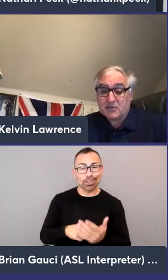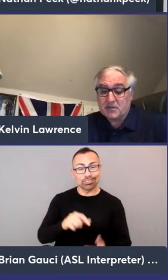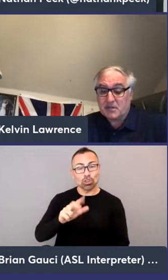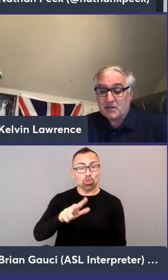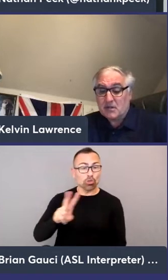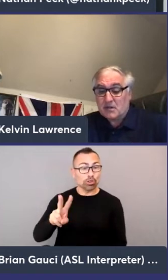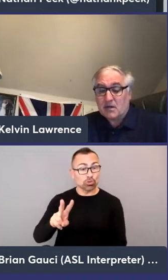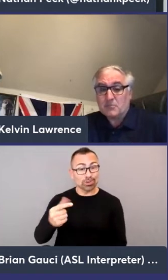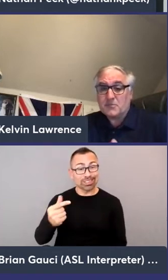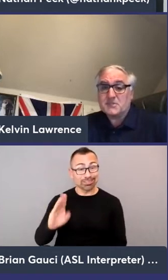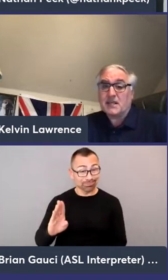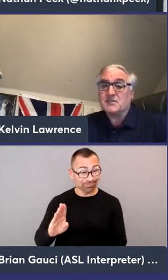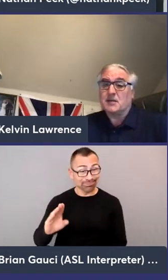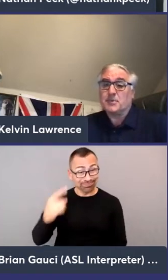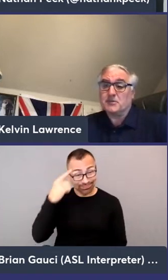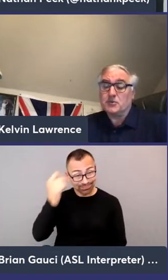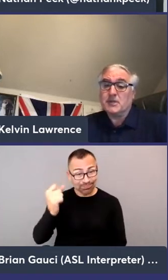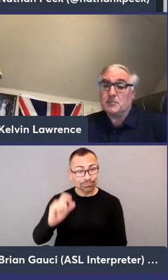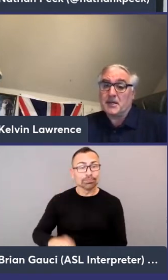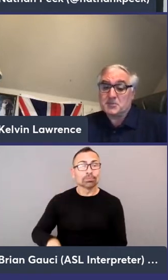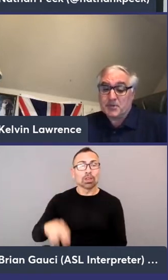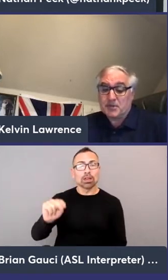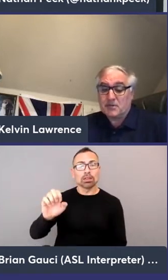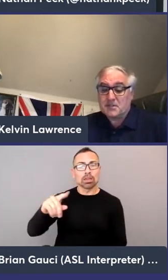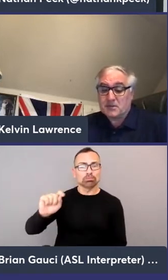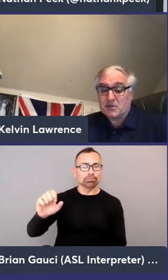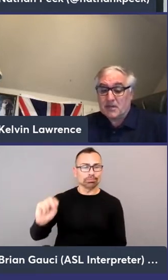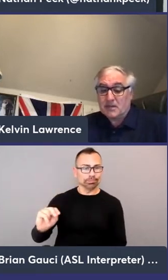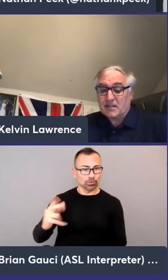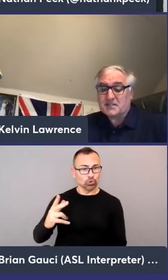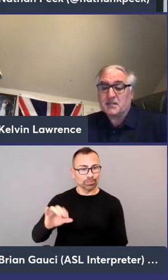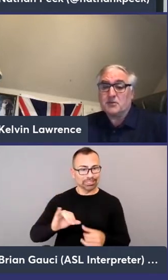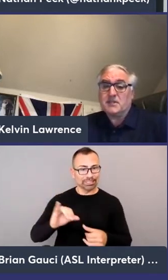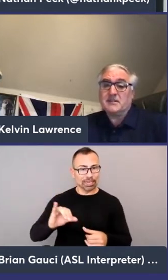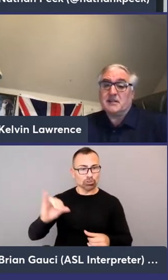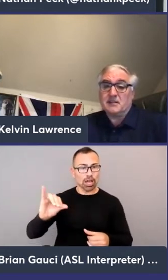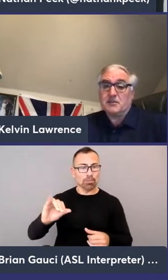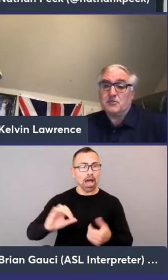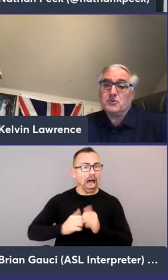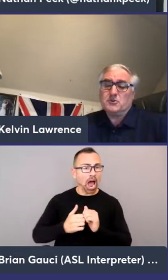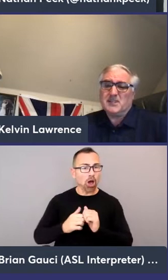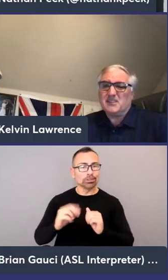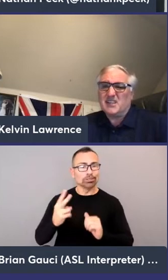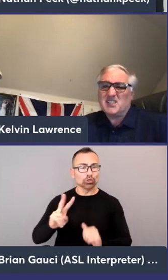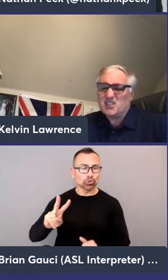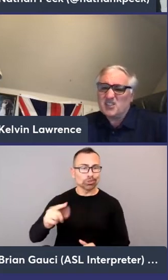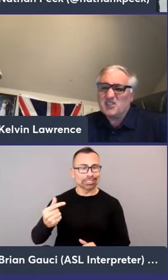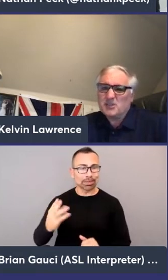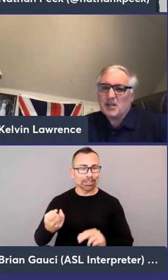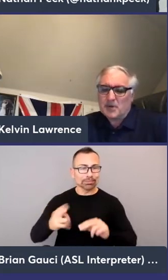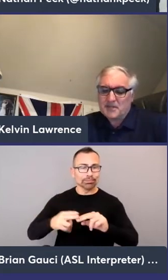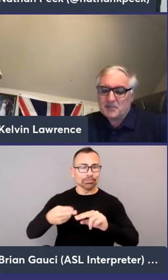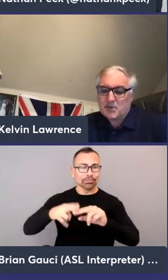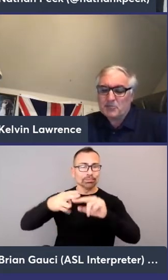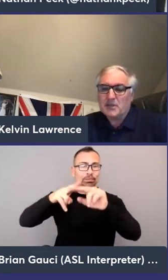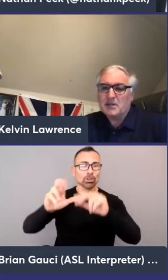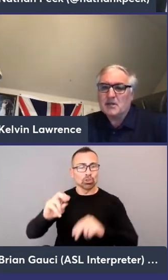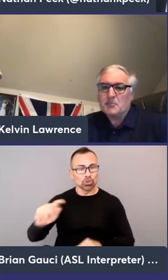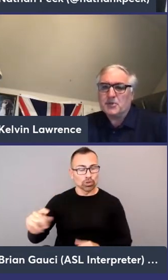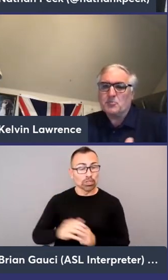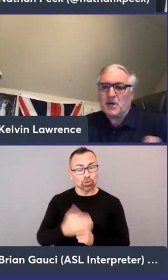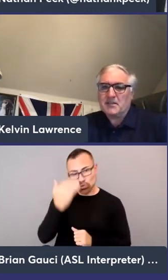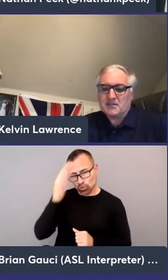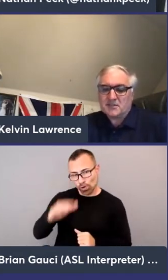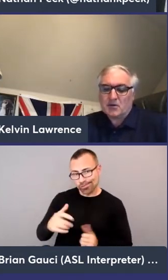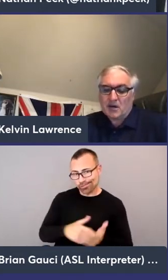capacity unit scales up in 2 gigabytes per unit. So let's say you knew you needed at least 32 gigabytes of memory,